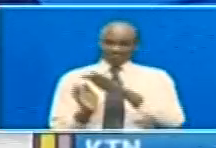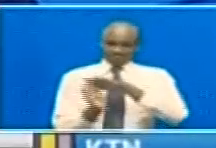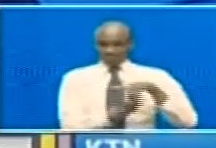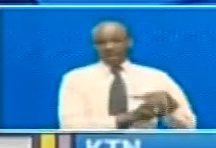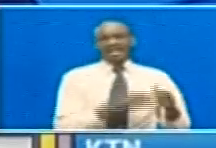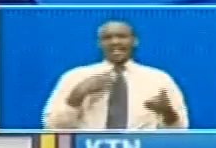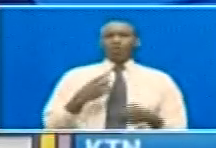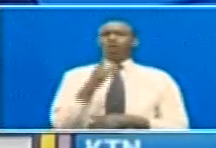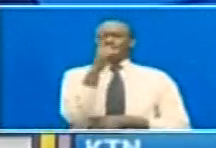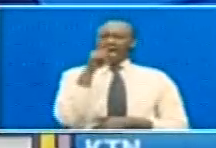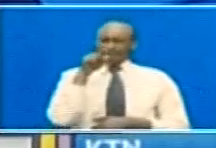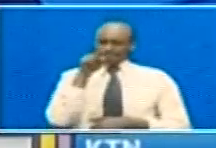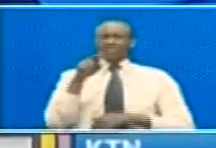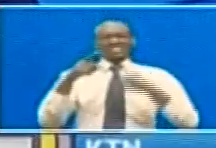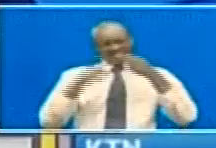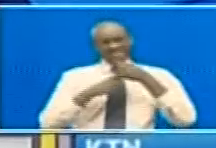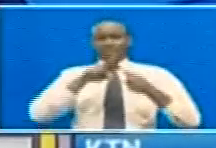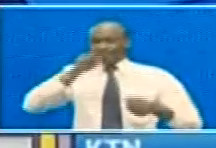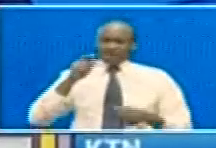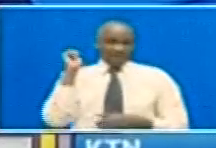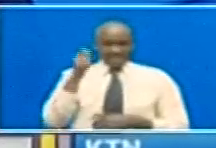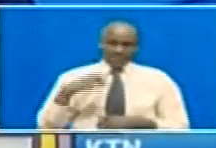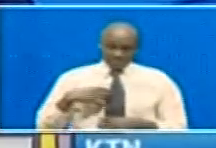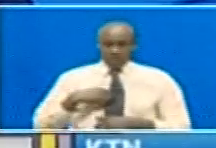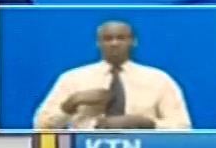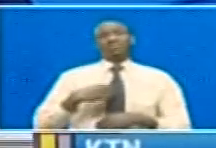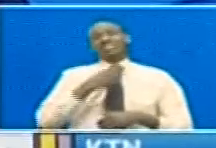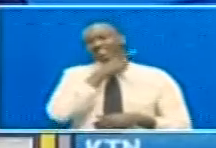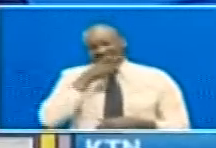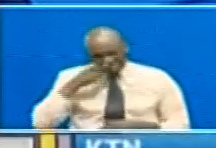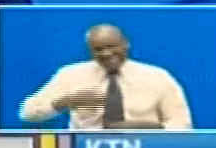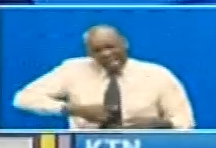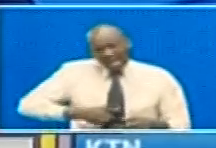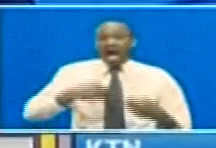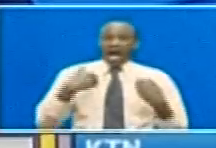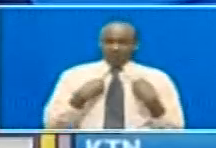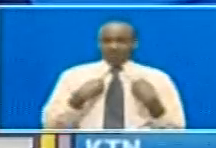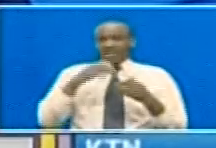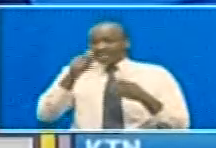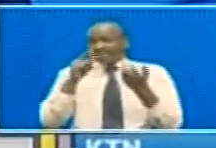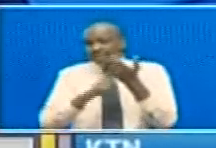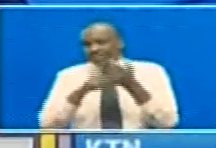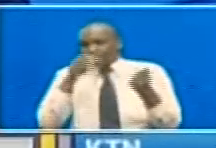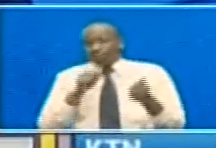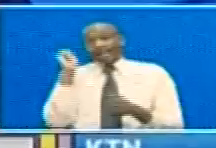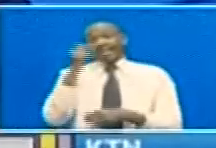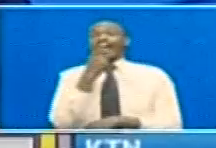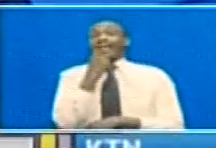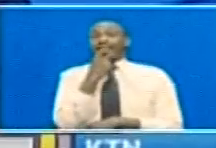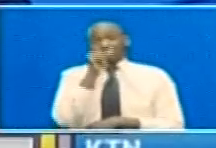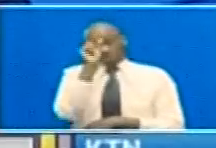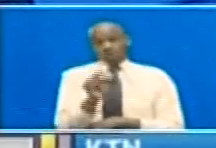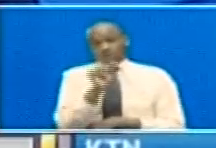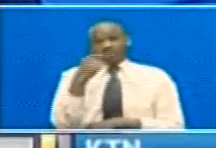1.6 million Kenyans are currently facing drought. This is according to the latest statistics from the Kenya Red Cross Society, which says